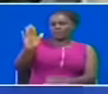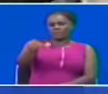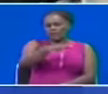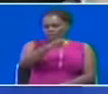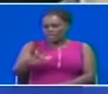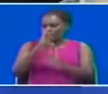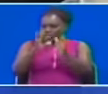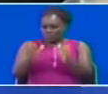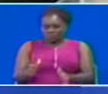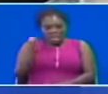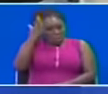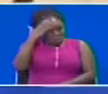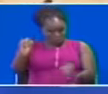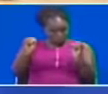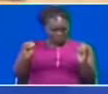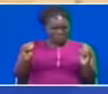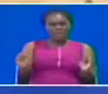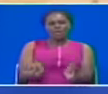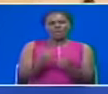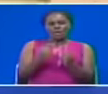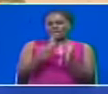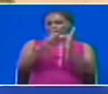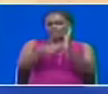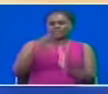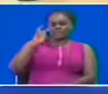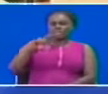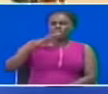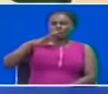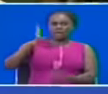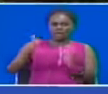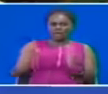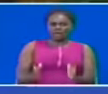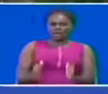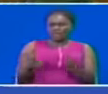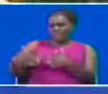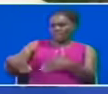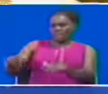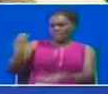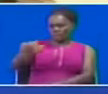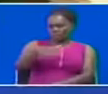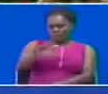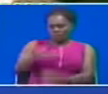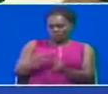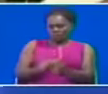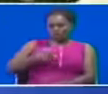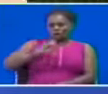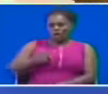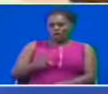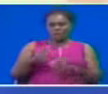parliamentary journalists in darkness, only to see the speaker exit the chamber surrounded by the